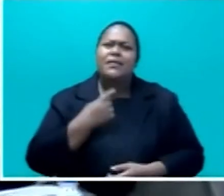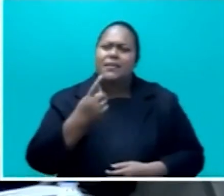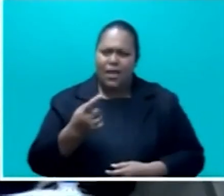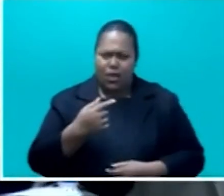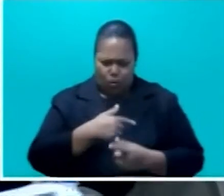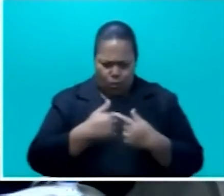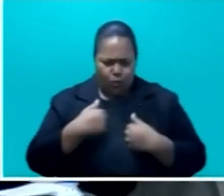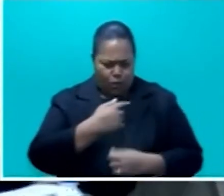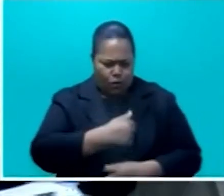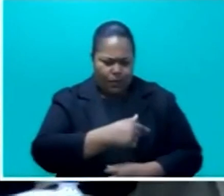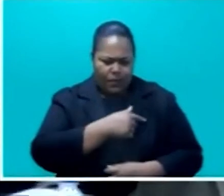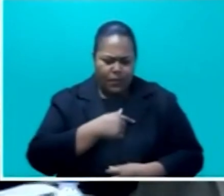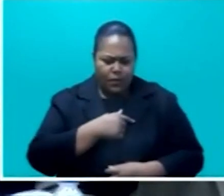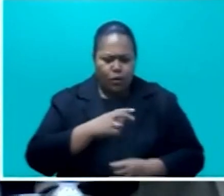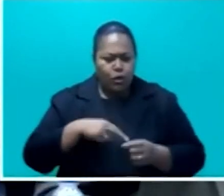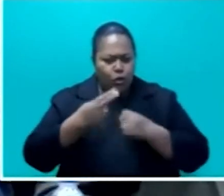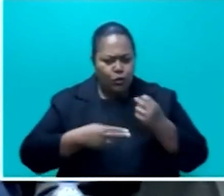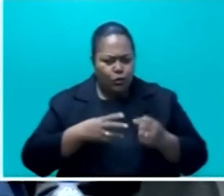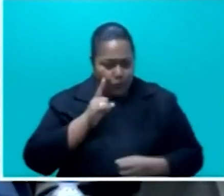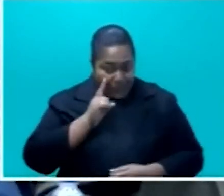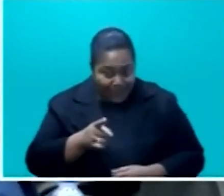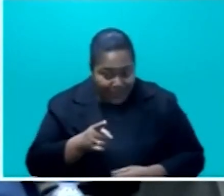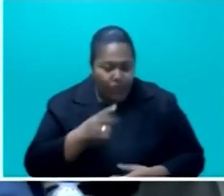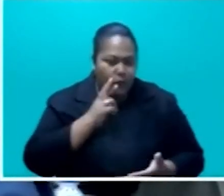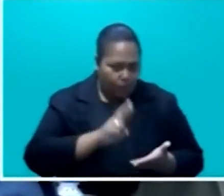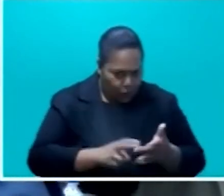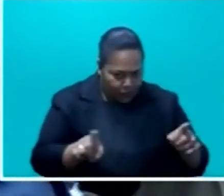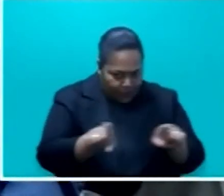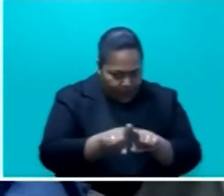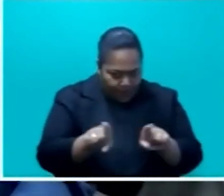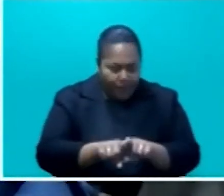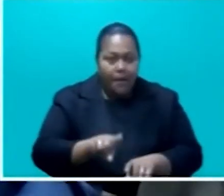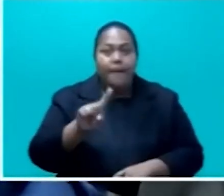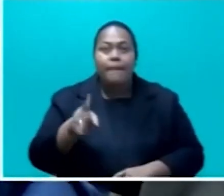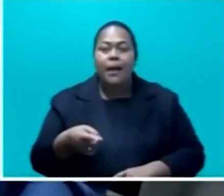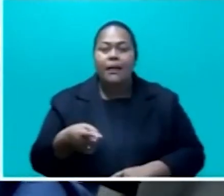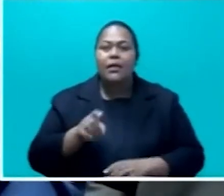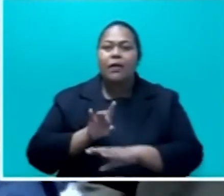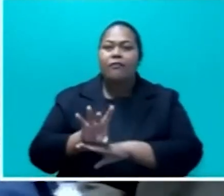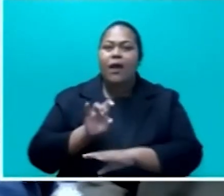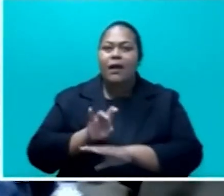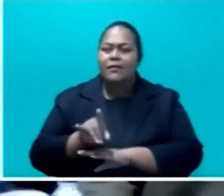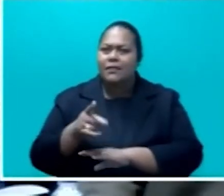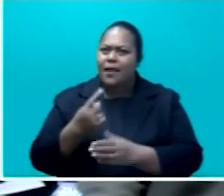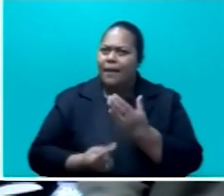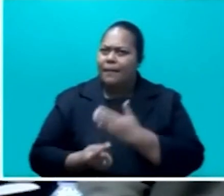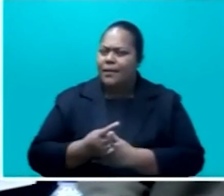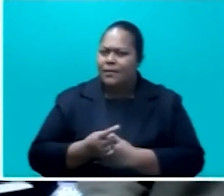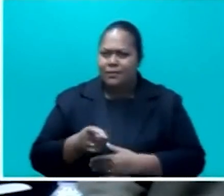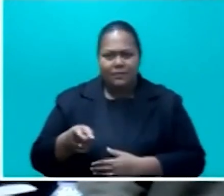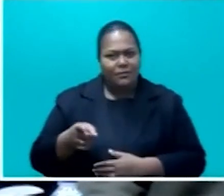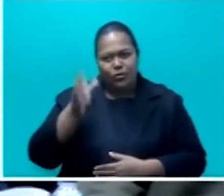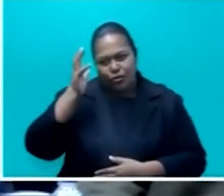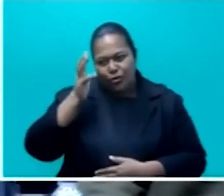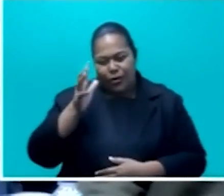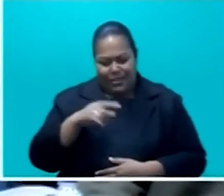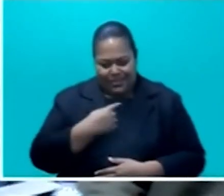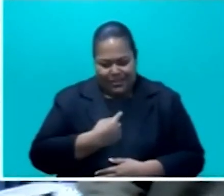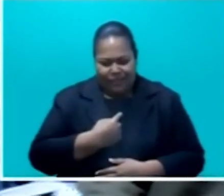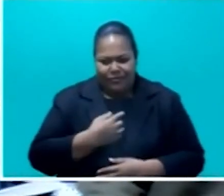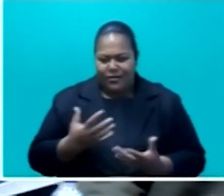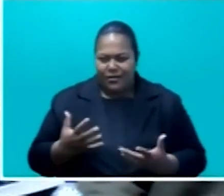as they saw it. However, they advised that there was a culture of self-censorship, especially